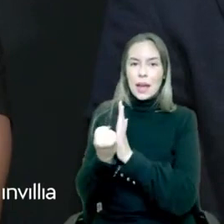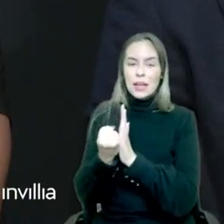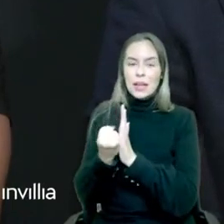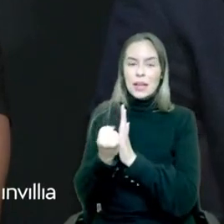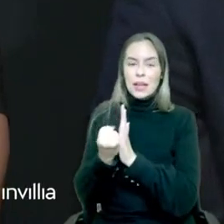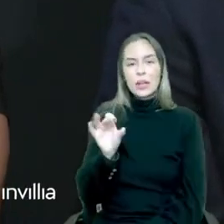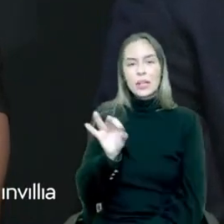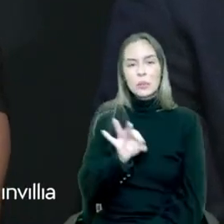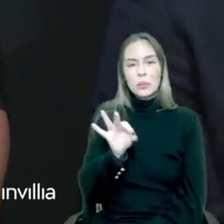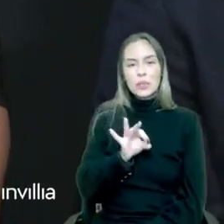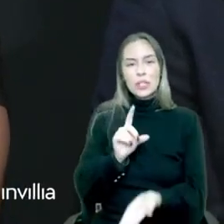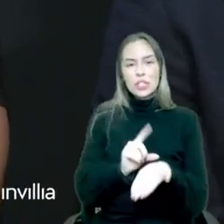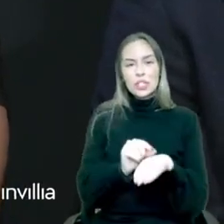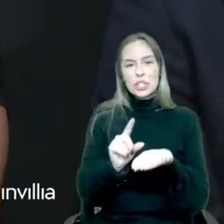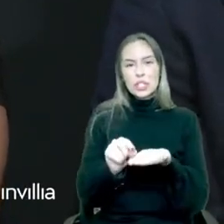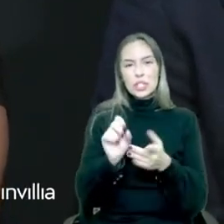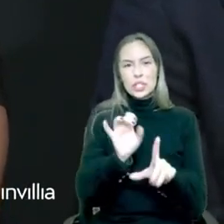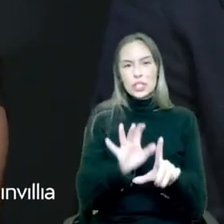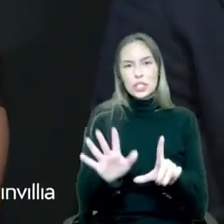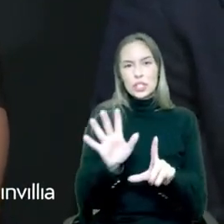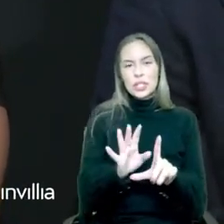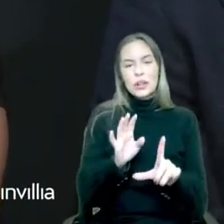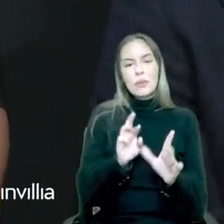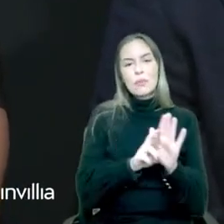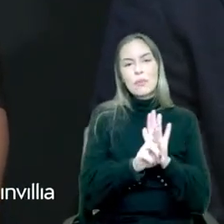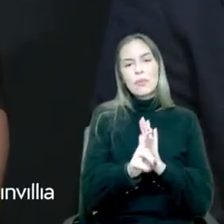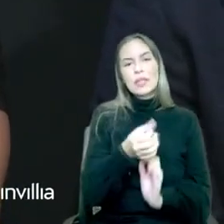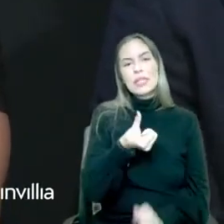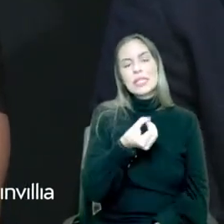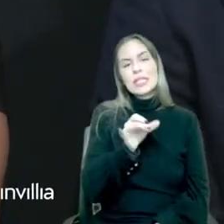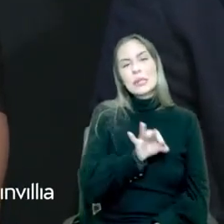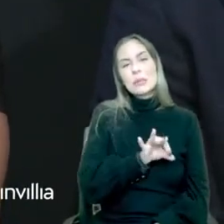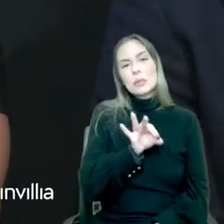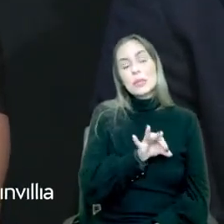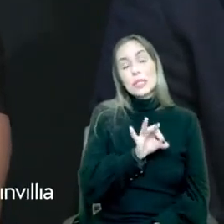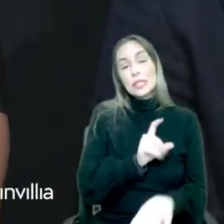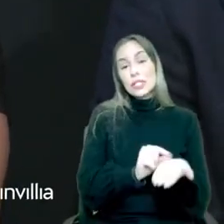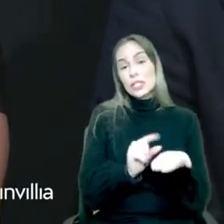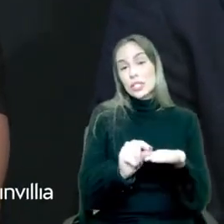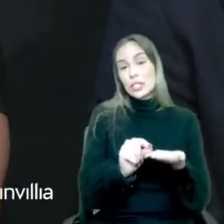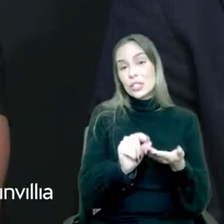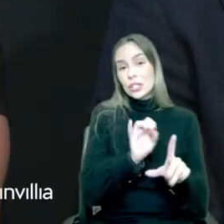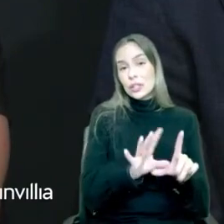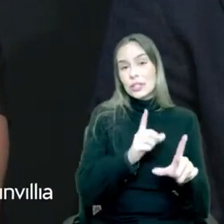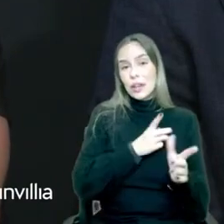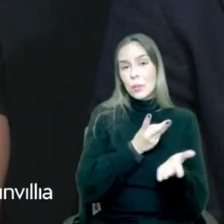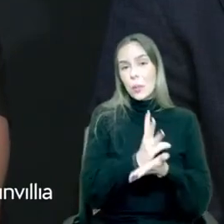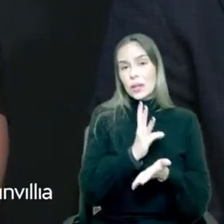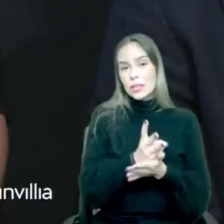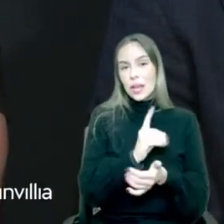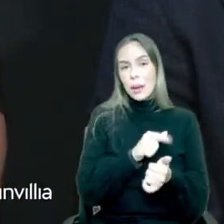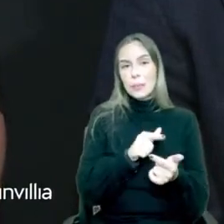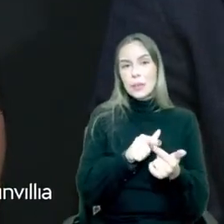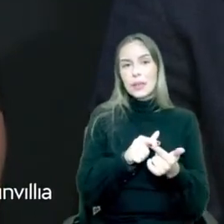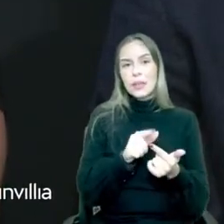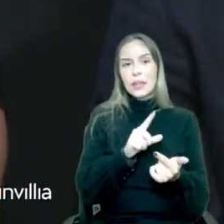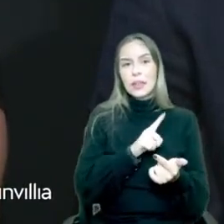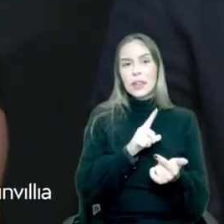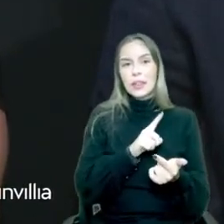that represent 60%. And among the digital channels, we have WhatsApp, which accounts for more than half of everything we